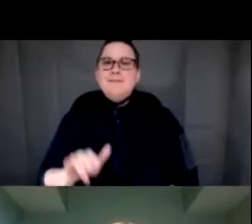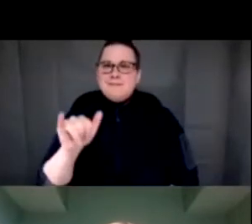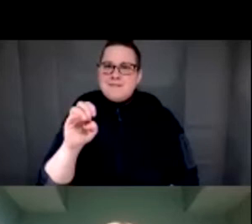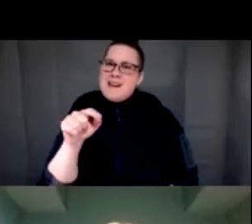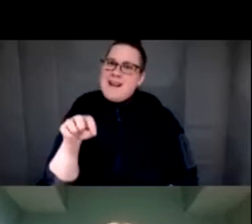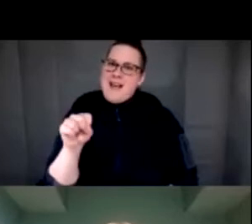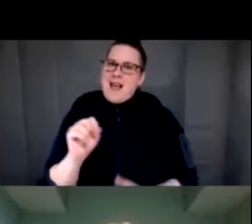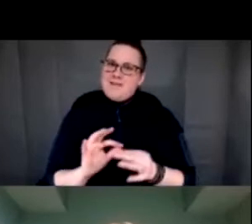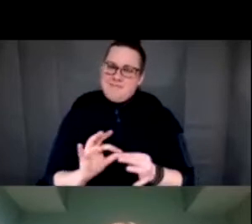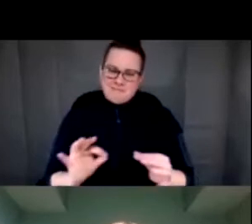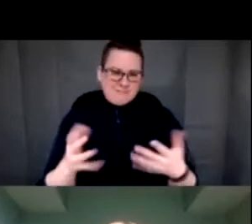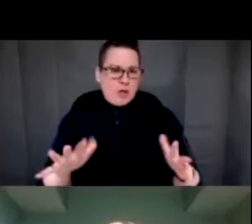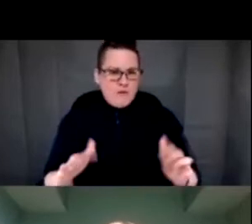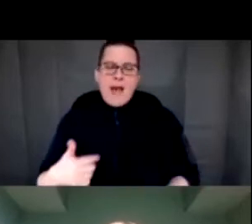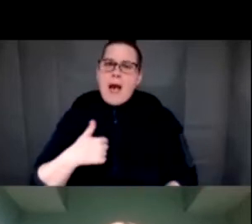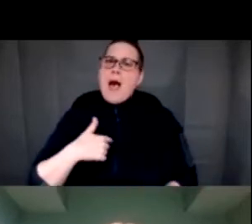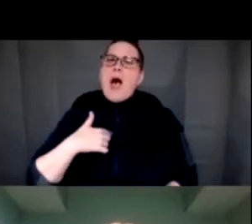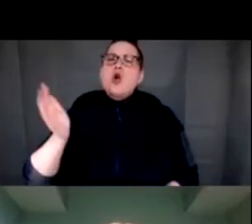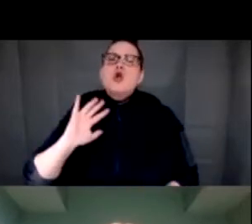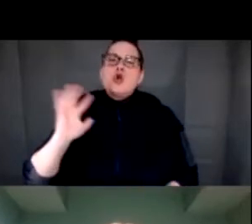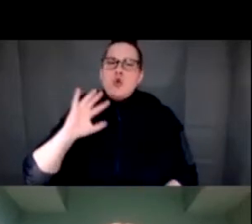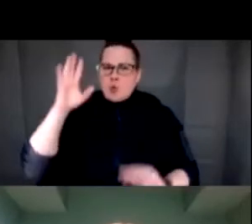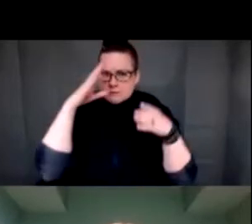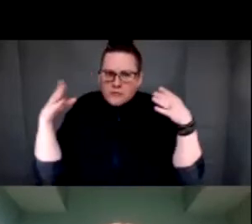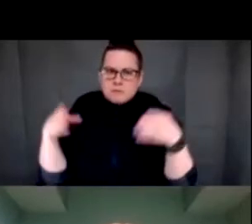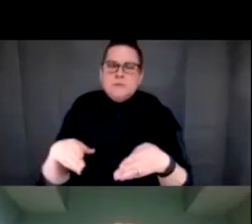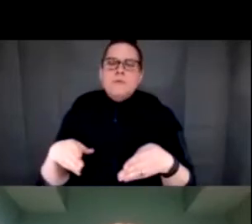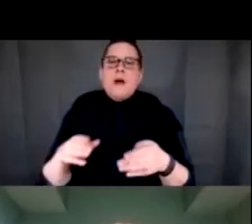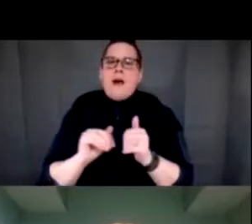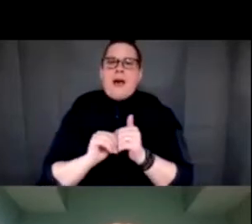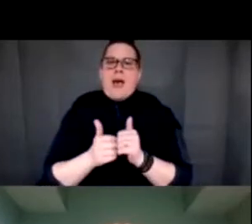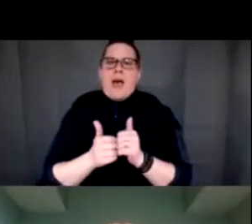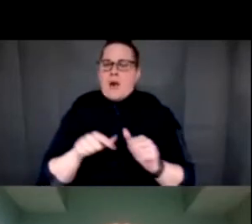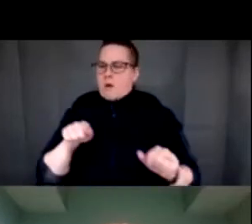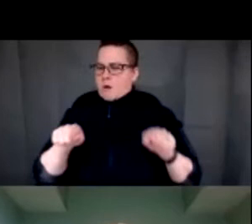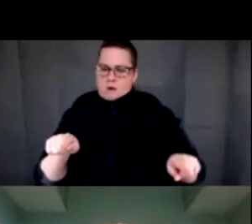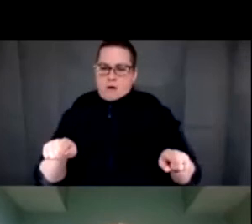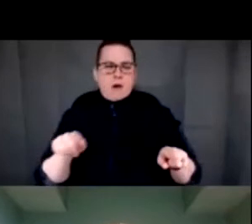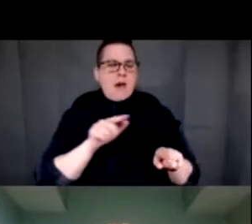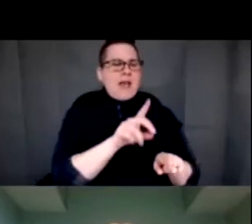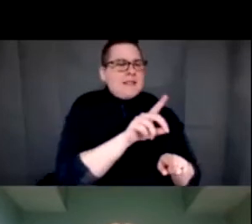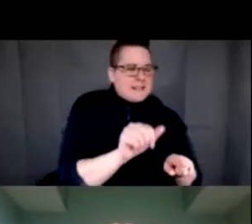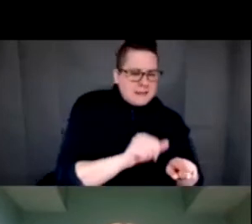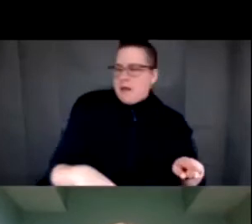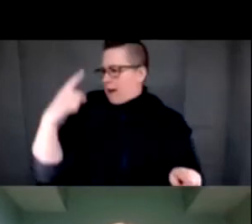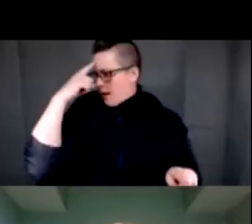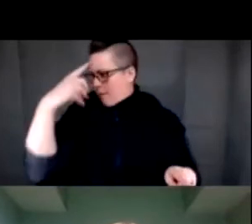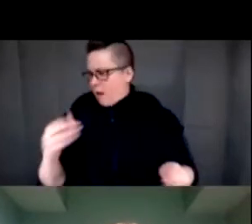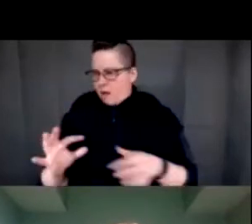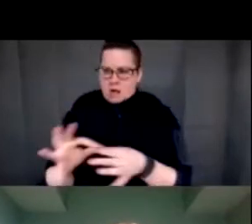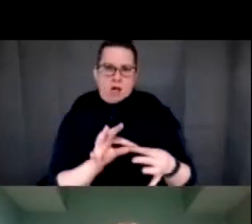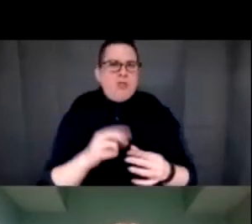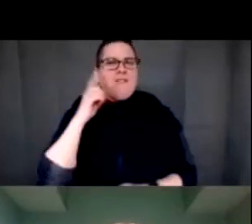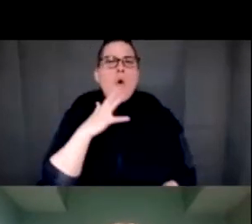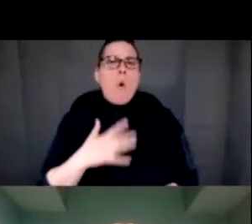mentioned, I really used to focus on the association between disability and mental health in older individuals